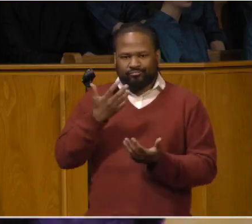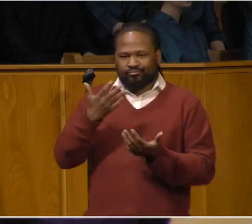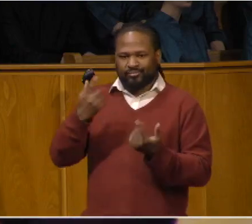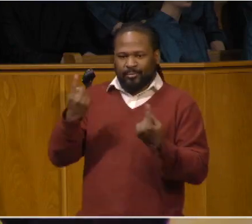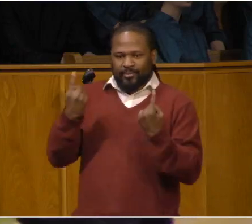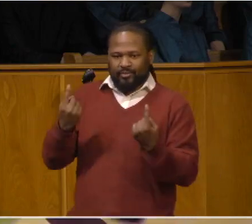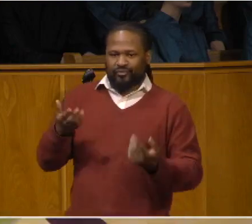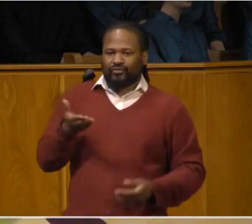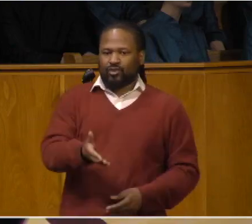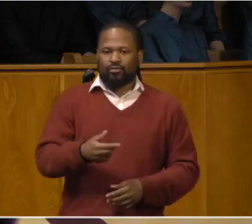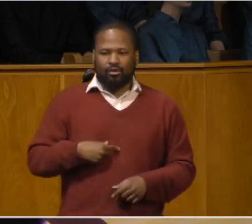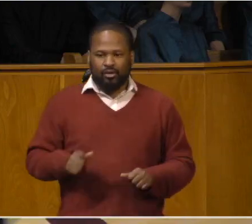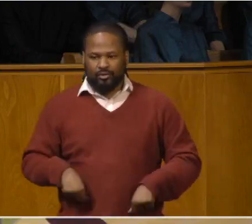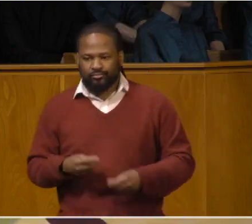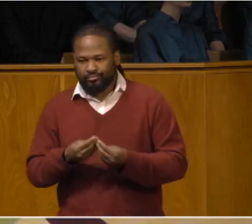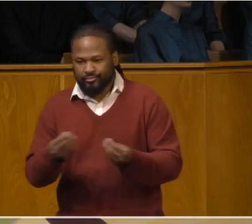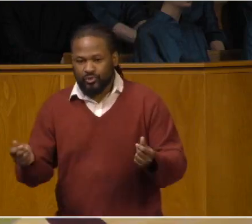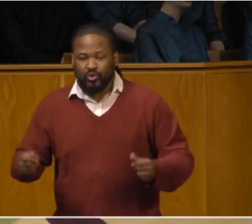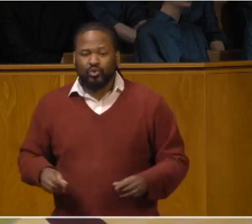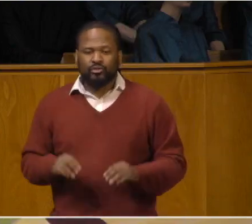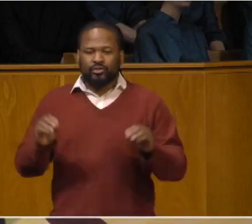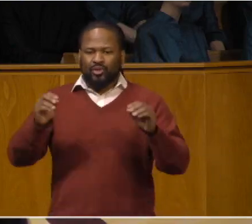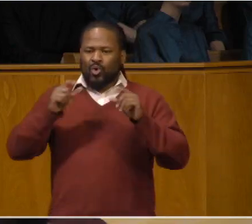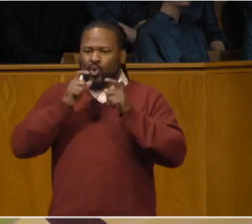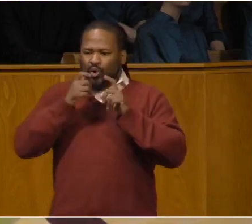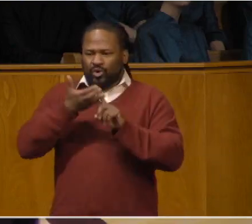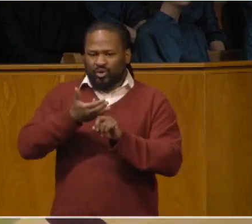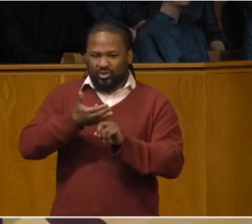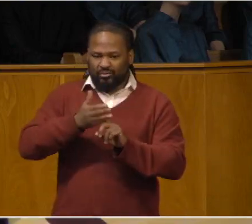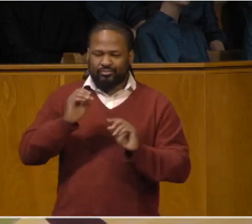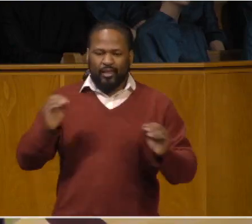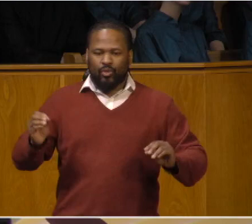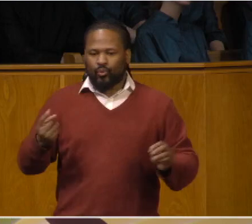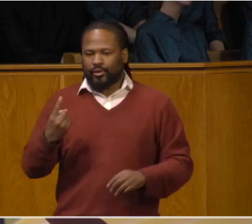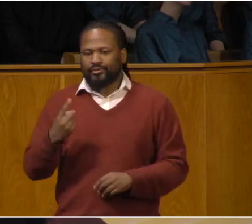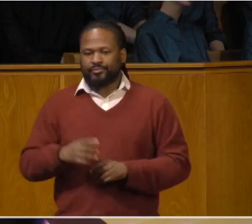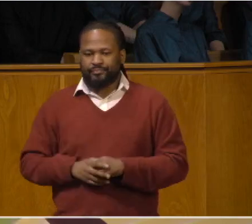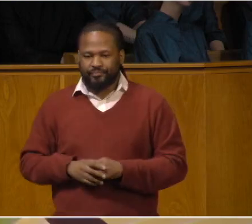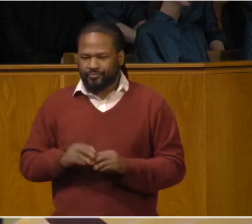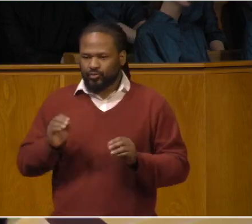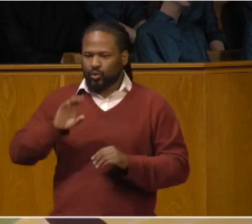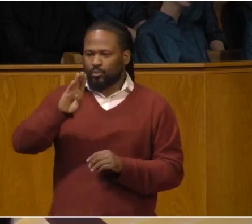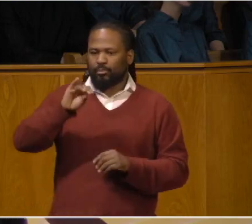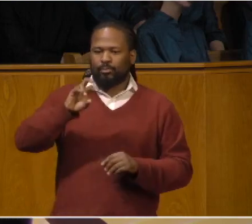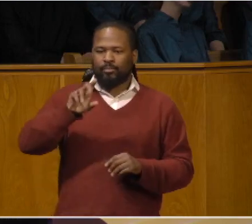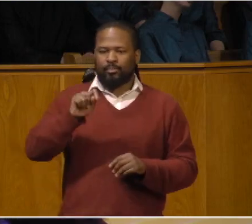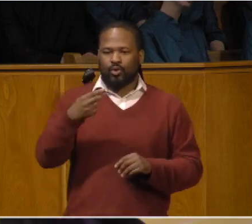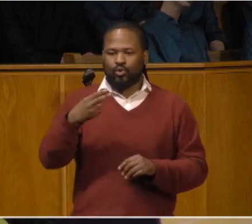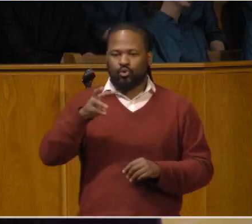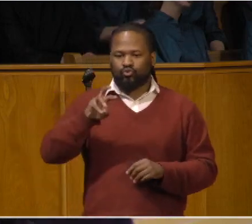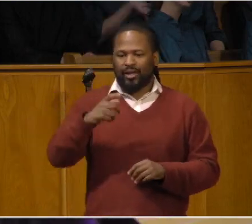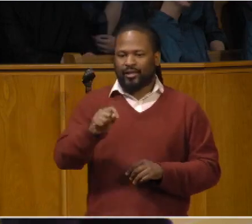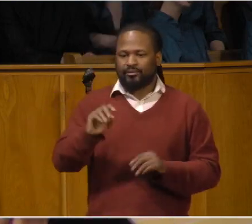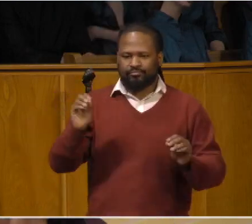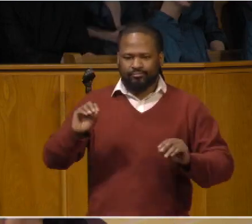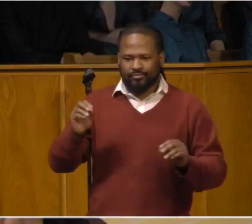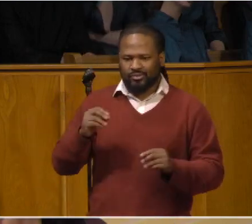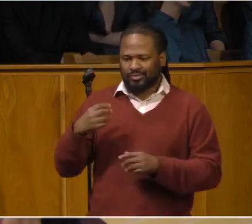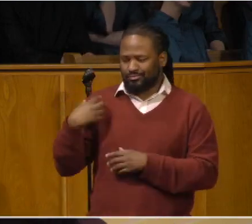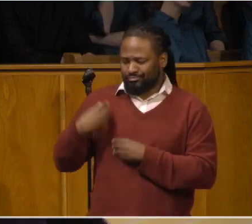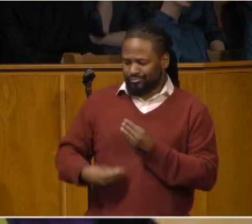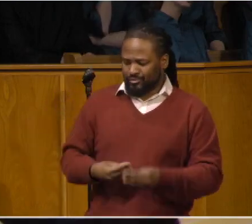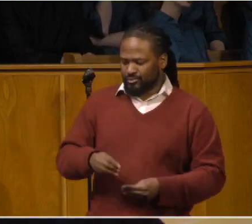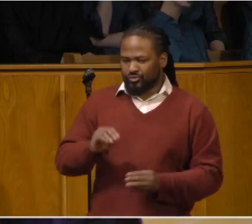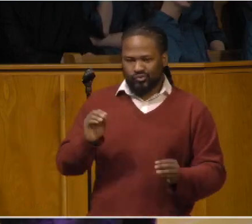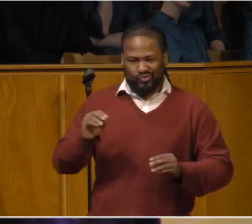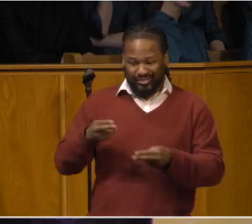eyes. You don't have an identity, a birthright, or inheritance. If you are not named, you don't exist.